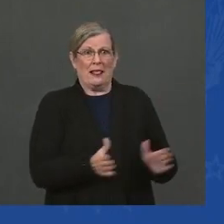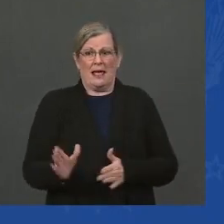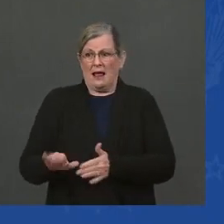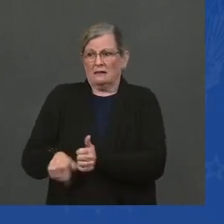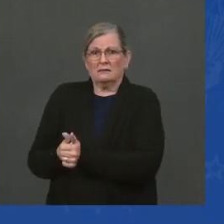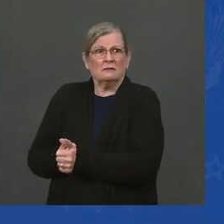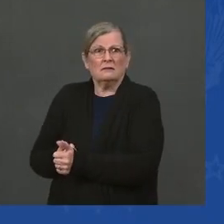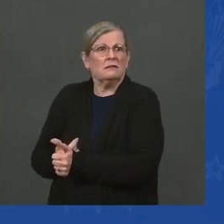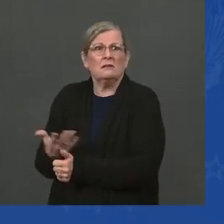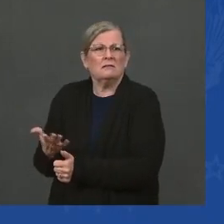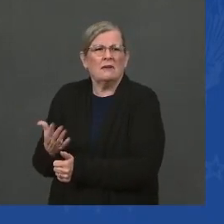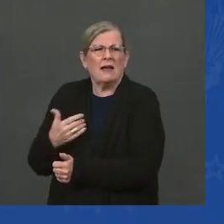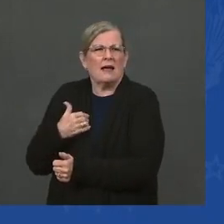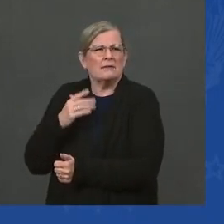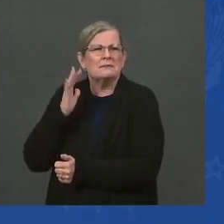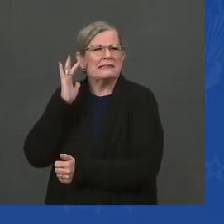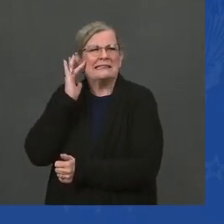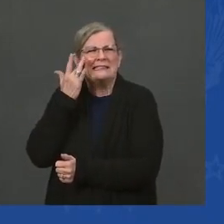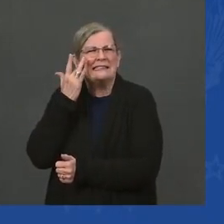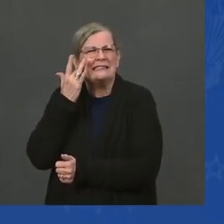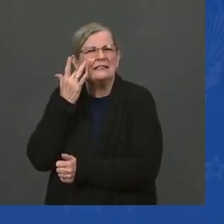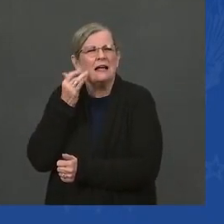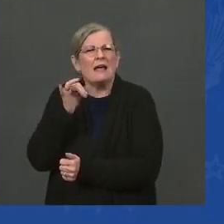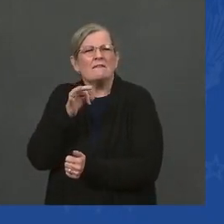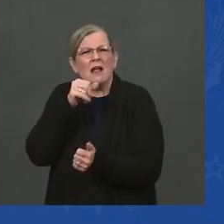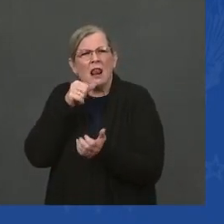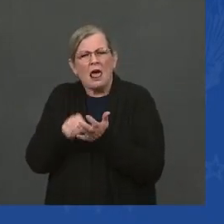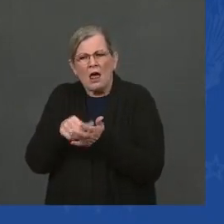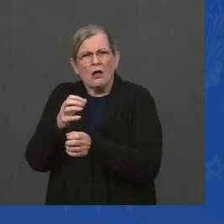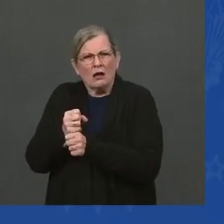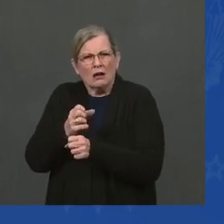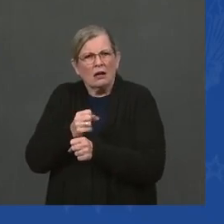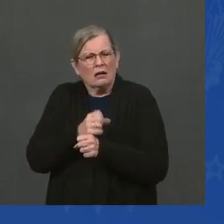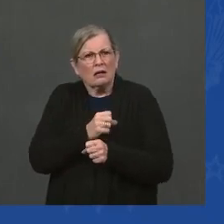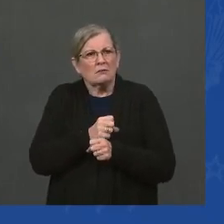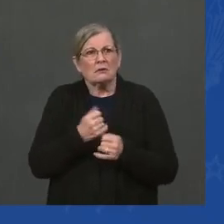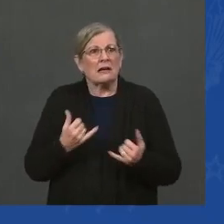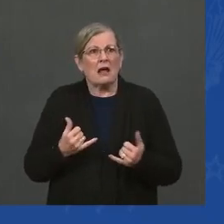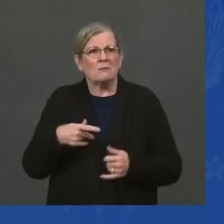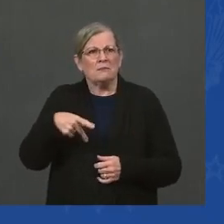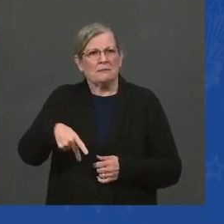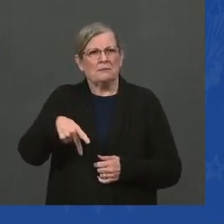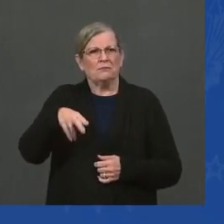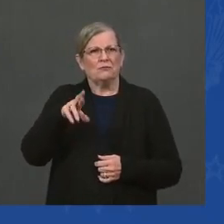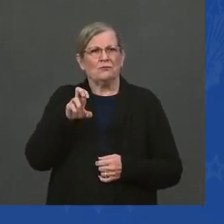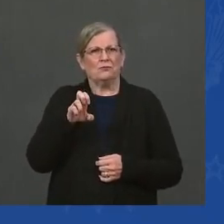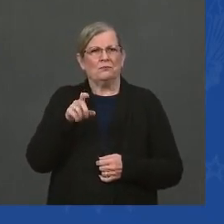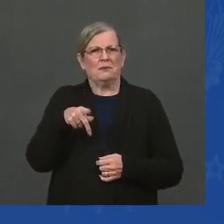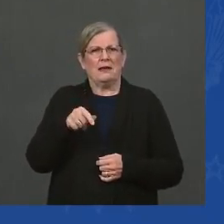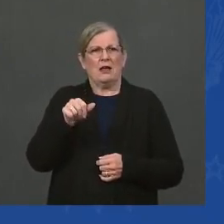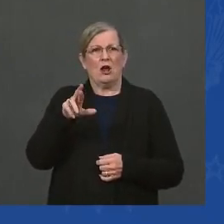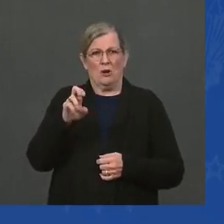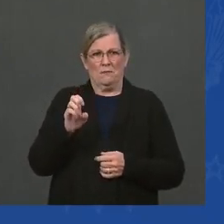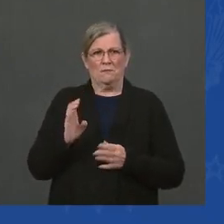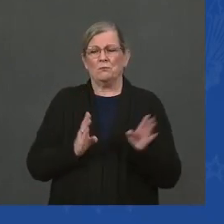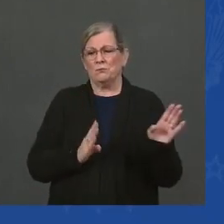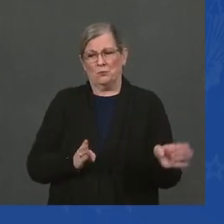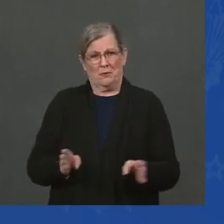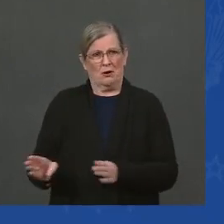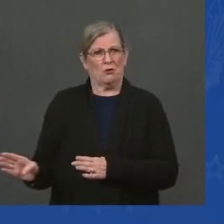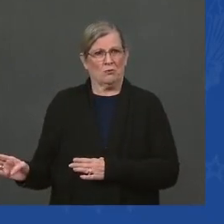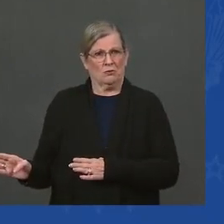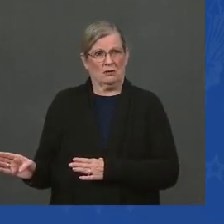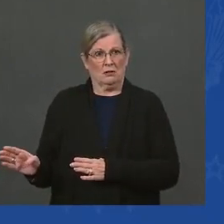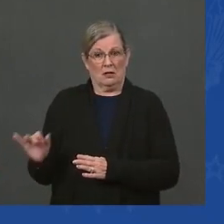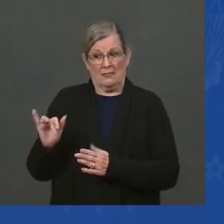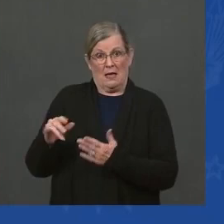you, but it's called a PREPARE. We're going to support climate adaptation efforts of more than 500 million people worldwide. We also